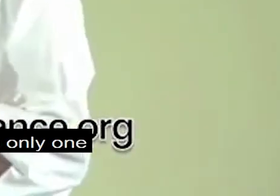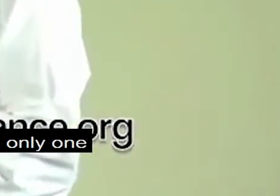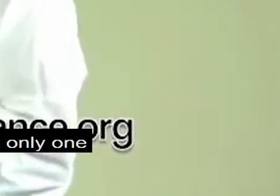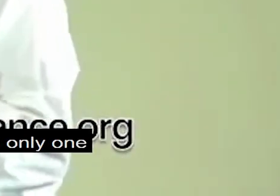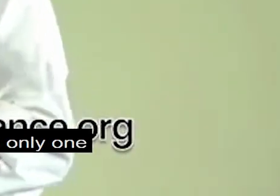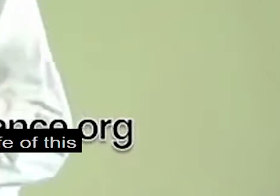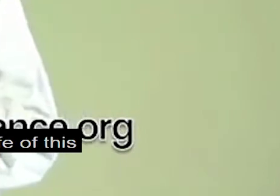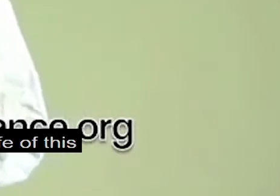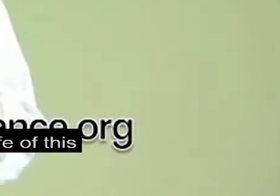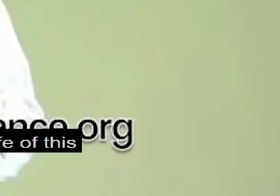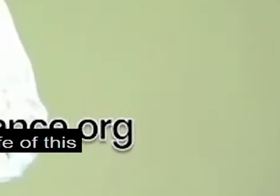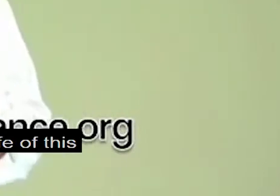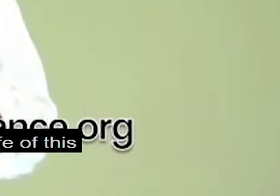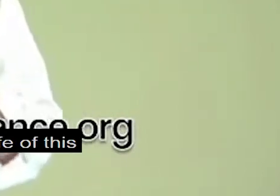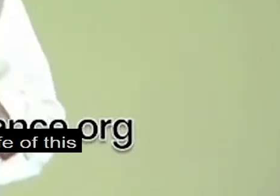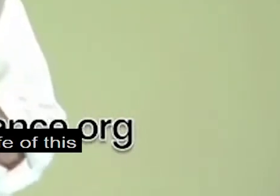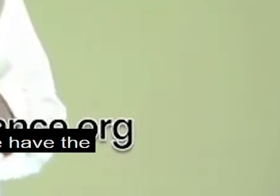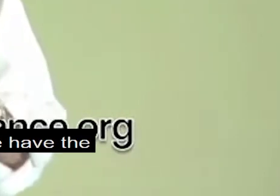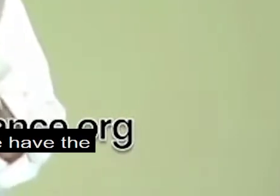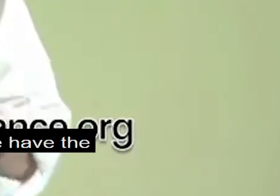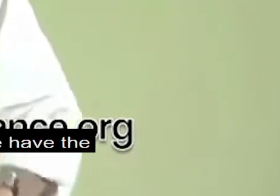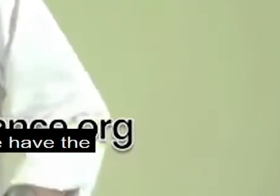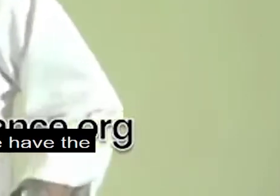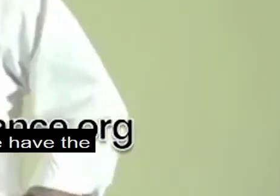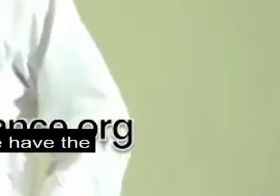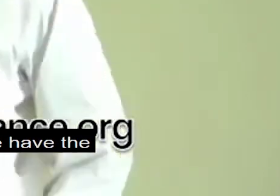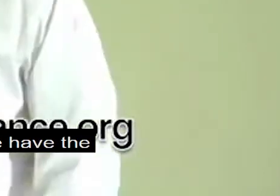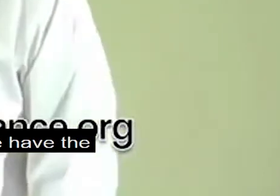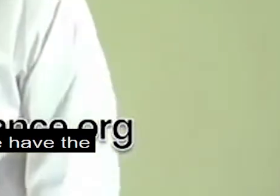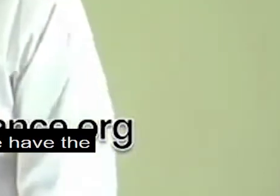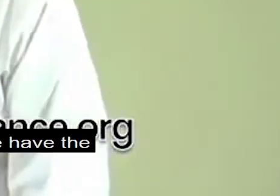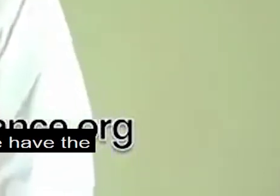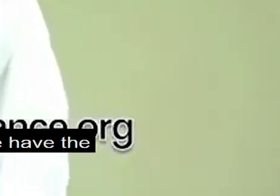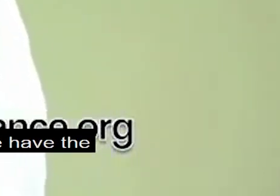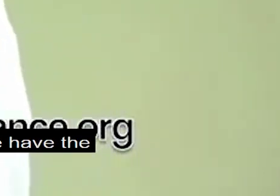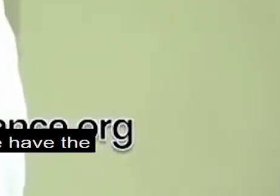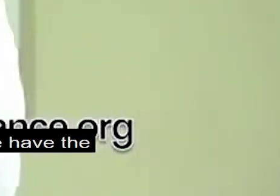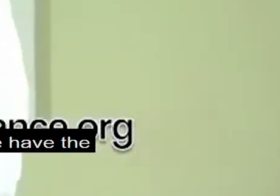thing for you to do, only one role for you to play in the life of this kid. Make him wanna.